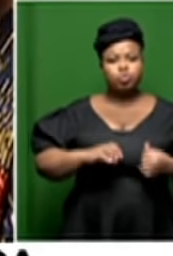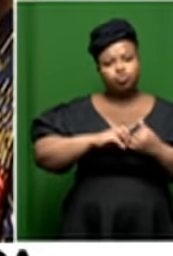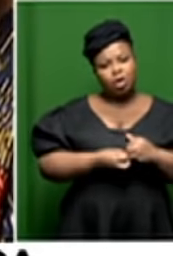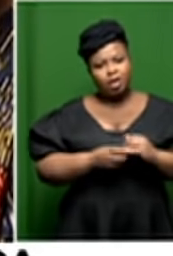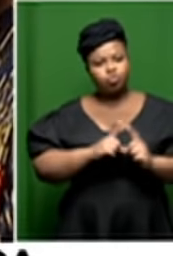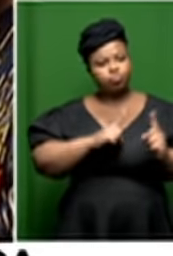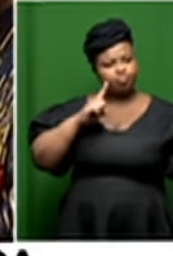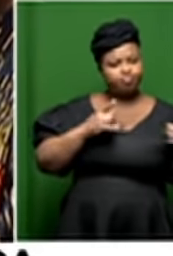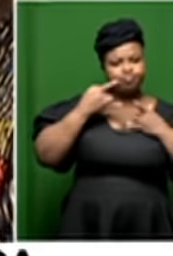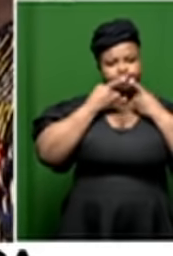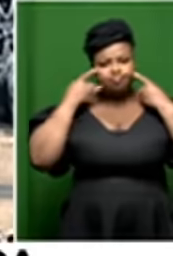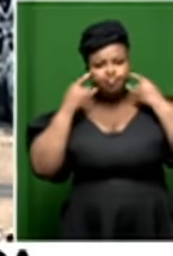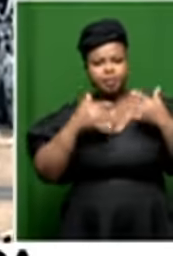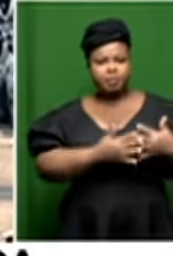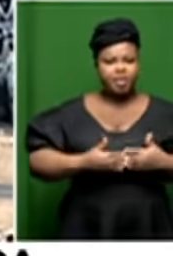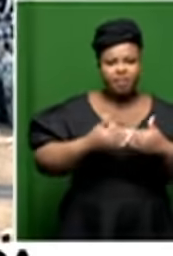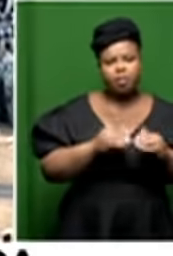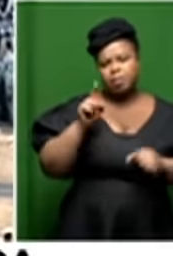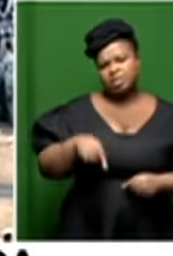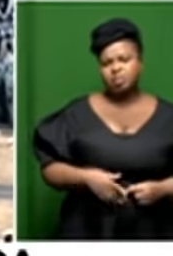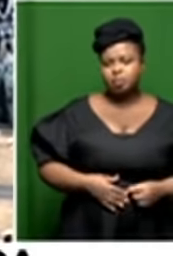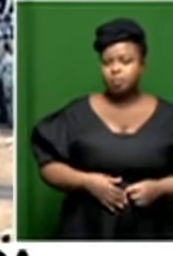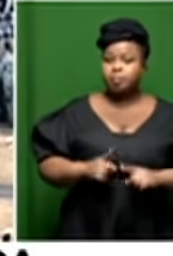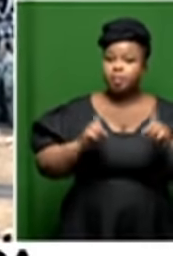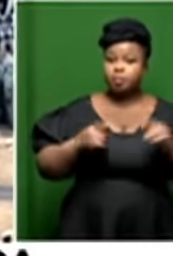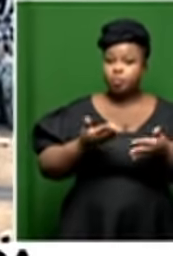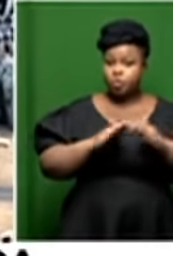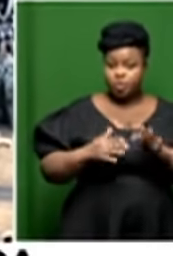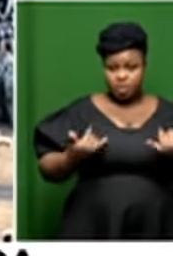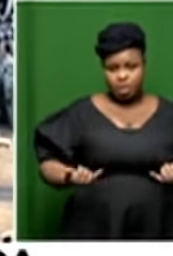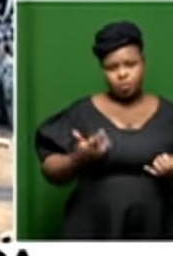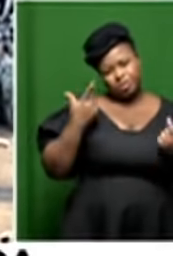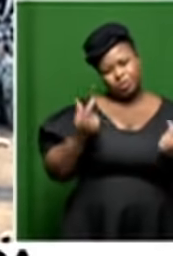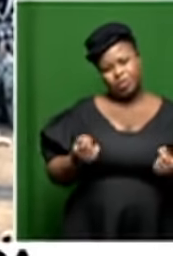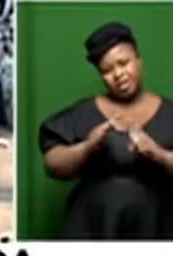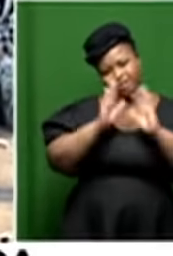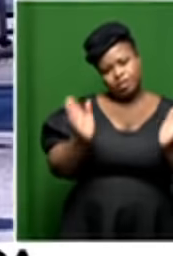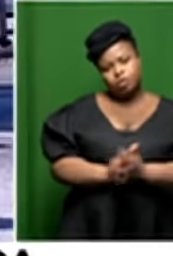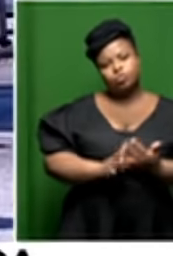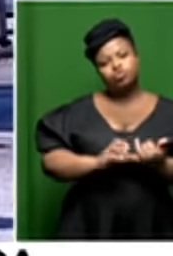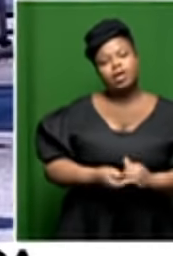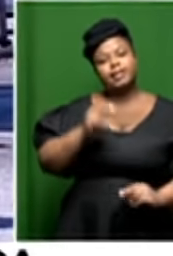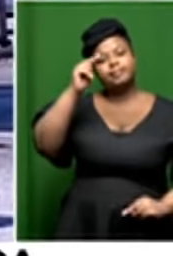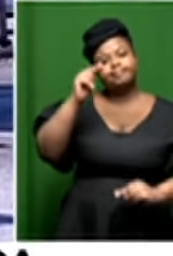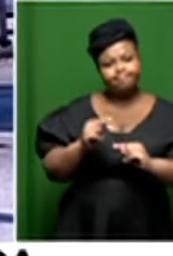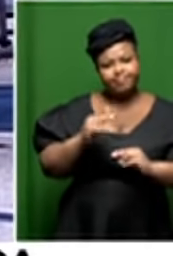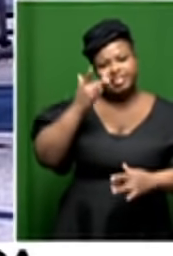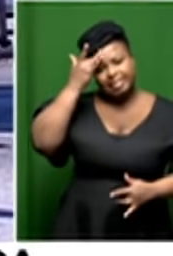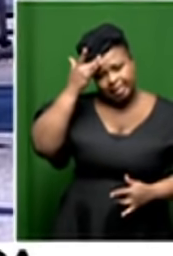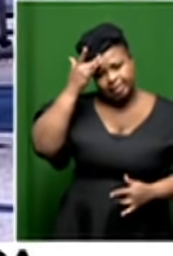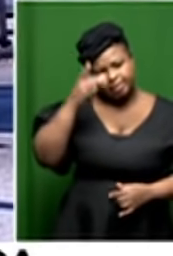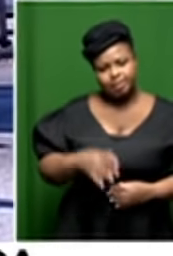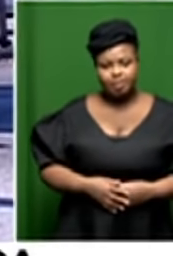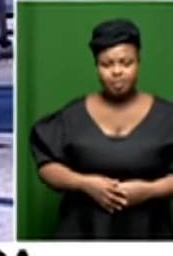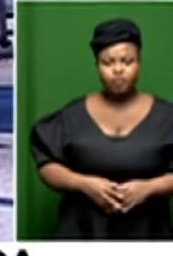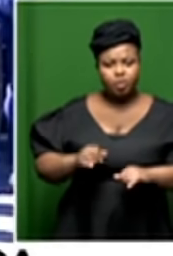interventions, it's being careful. It's what we need to do as a community is do everything we can to reduce the number of infections. Vaccines